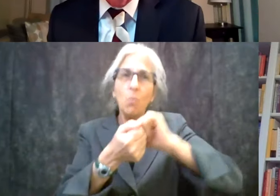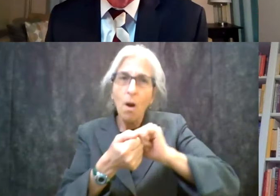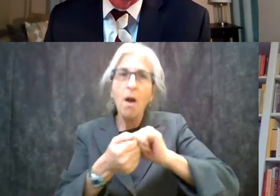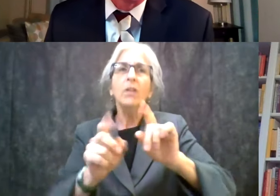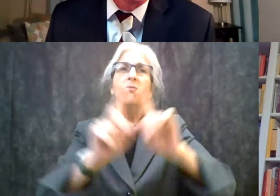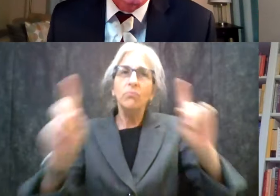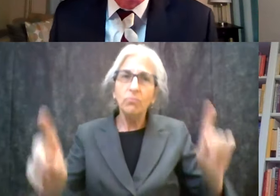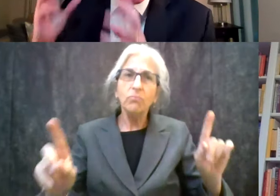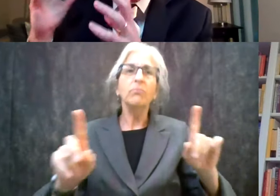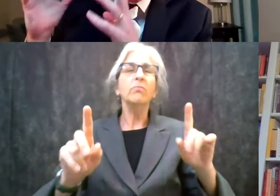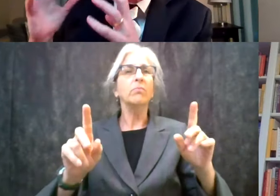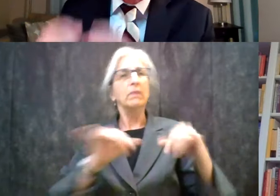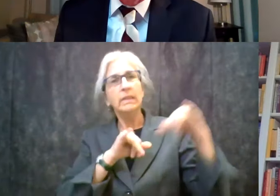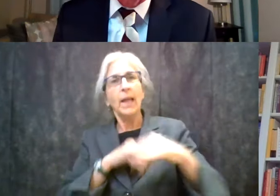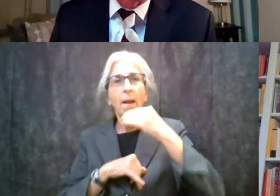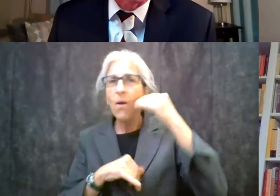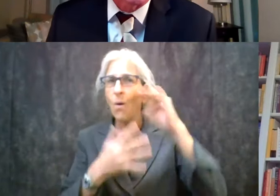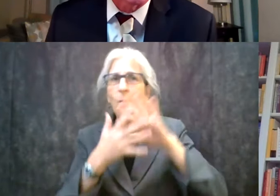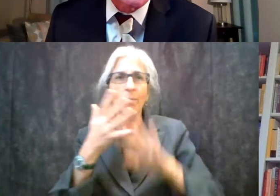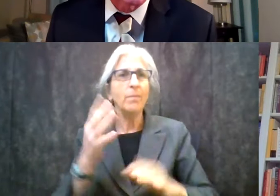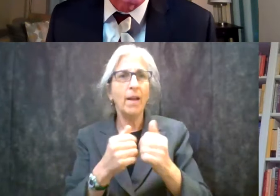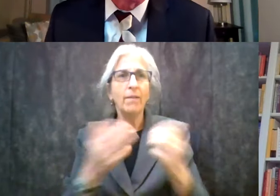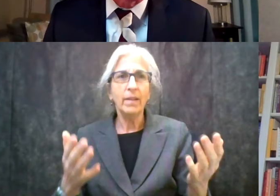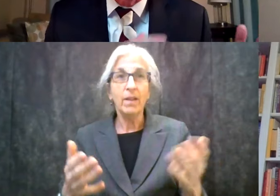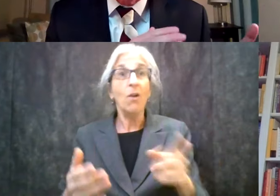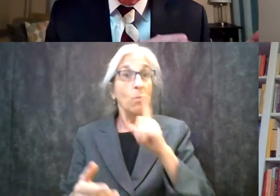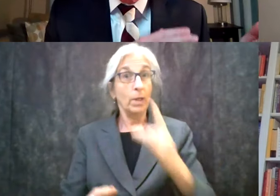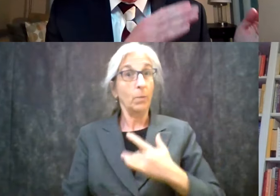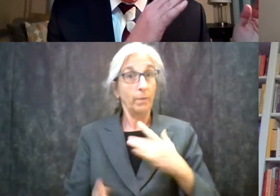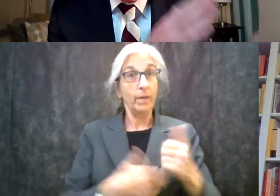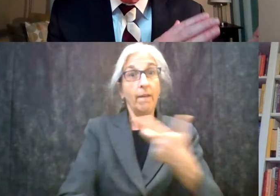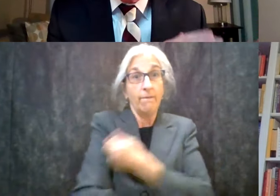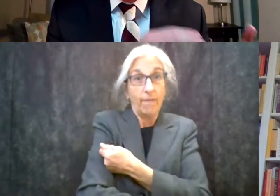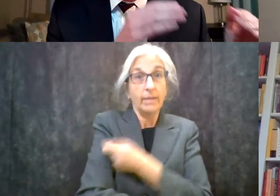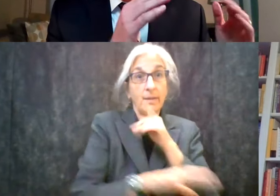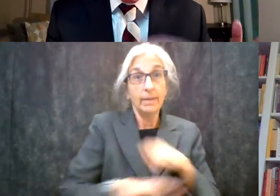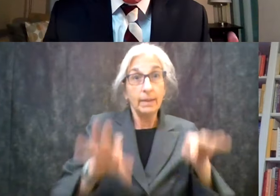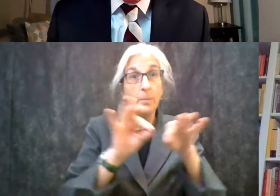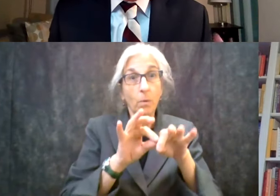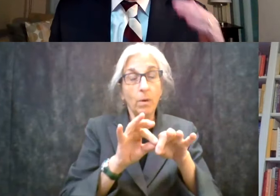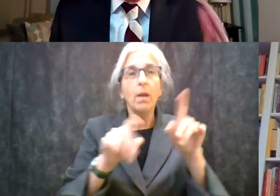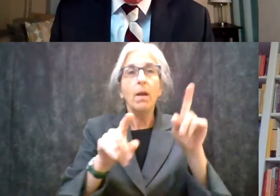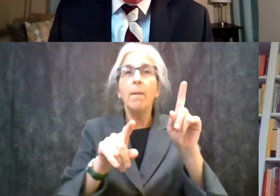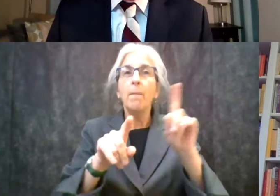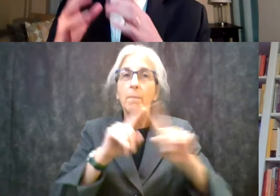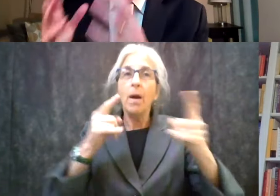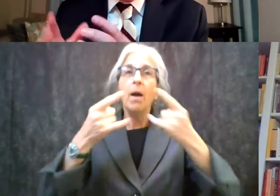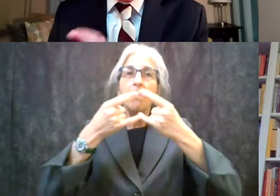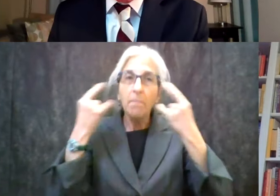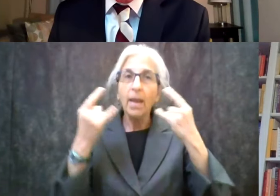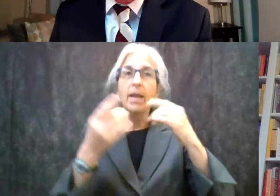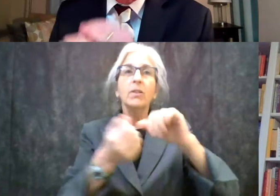habits, the last and most important of which we think is the vaccine, but, wearing a mask, socially distancing, hand